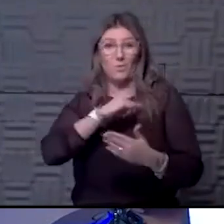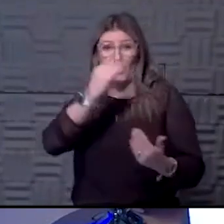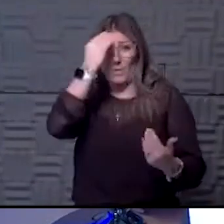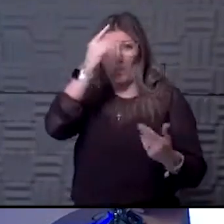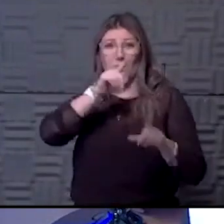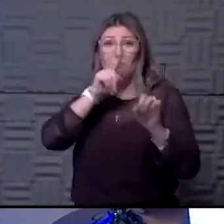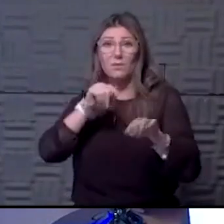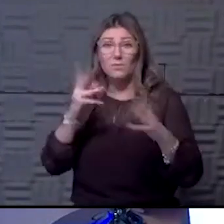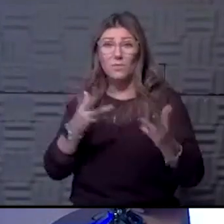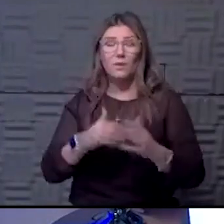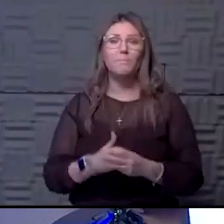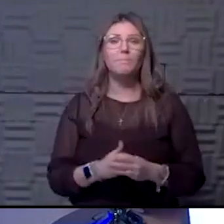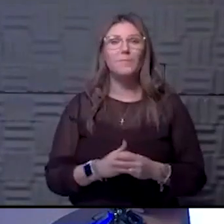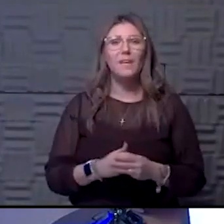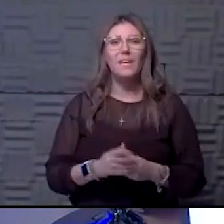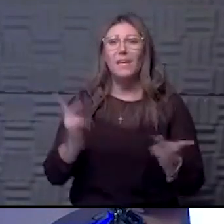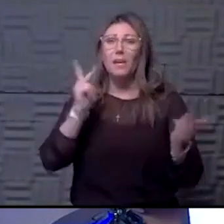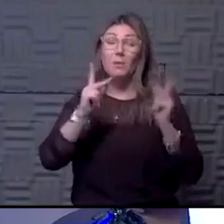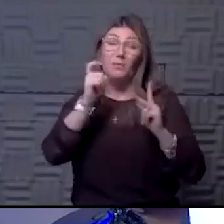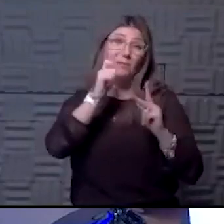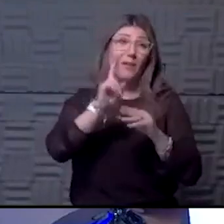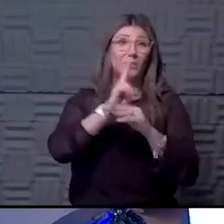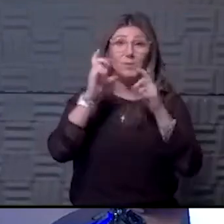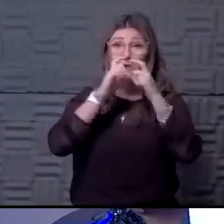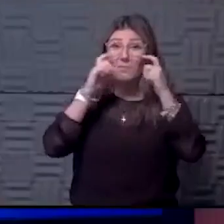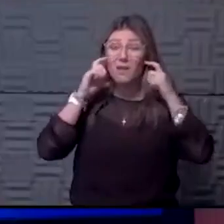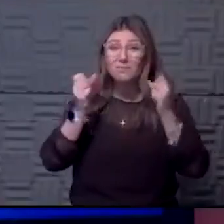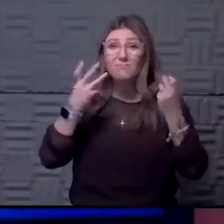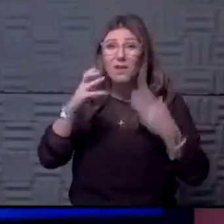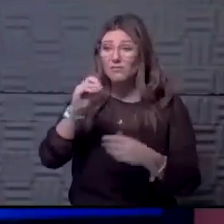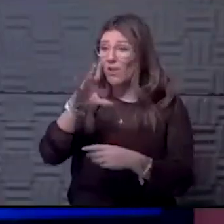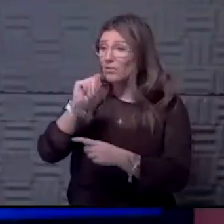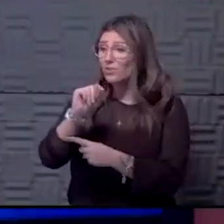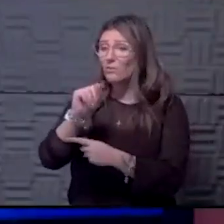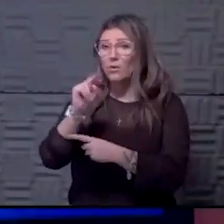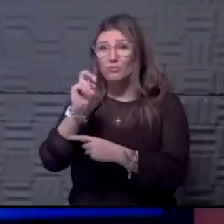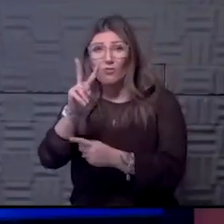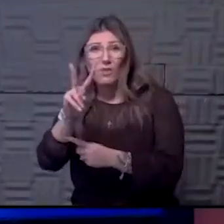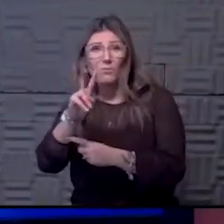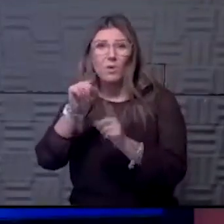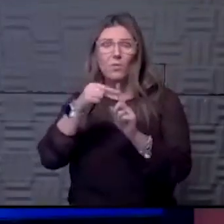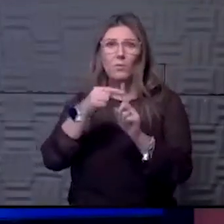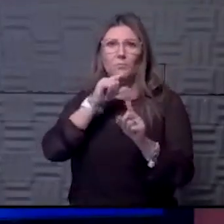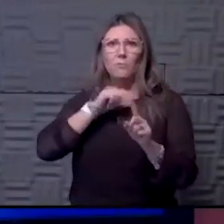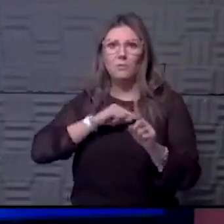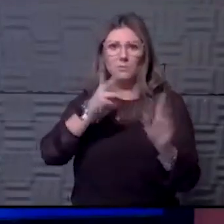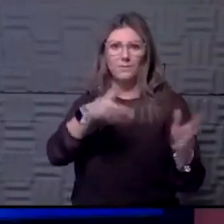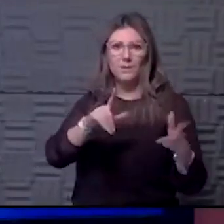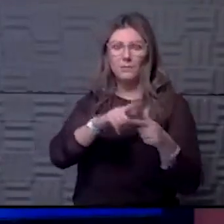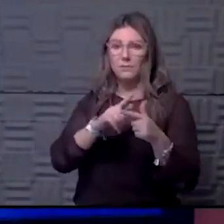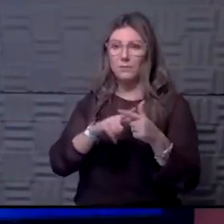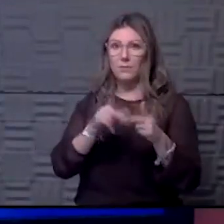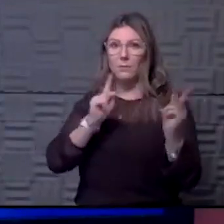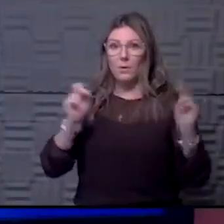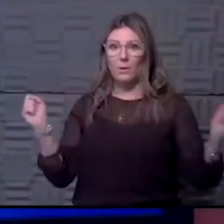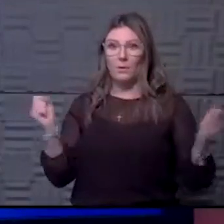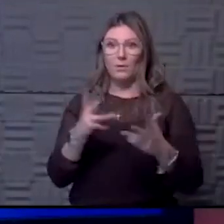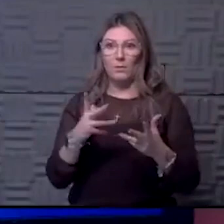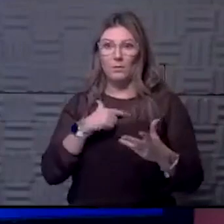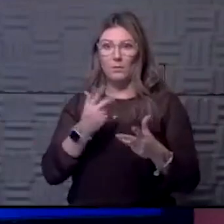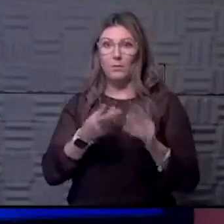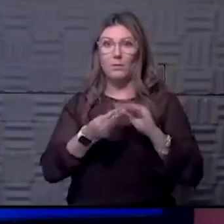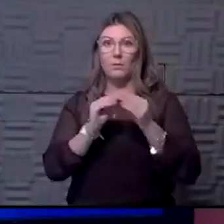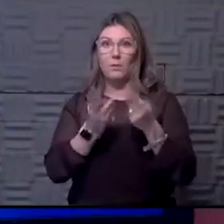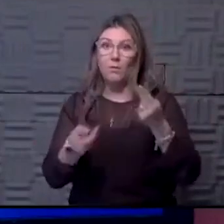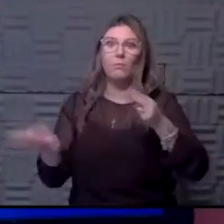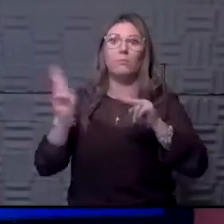to, right? Yeah. People weren't masking as much in October, and they certainly didn't until after Thanksgiving when I think folks got scared, and then they started masking on, and all of a sudden the numbers started